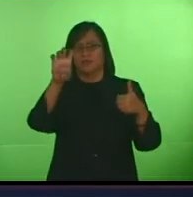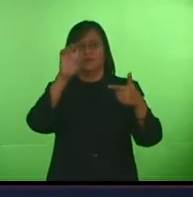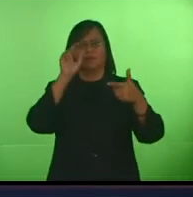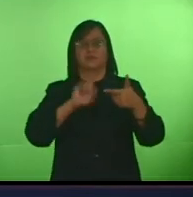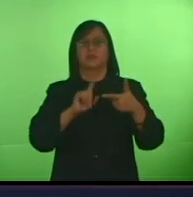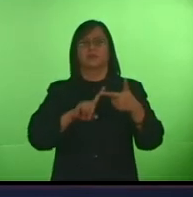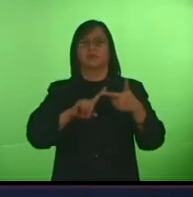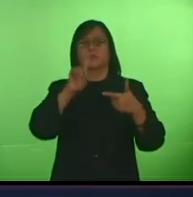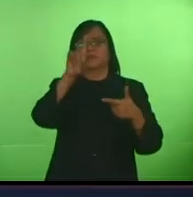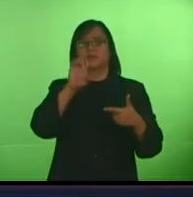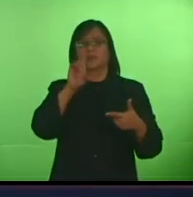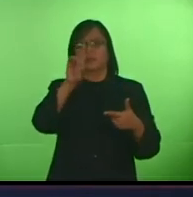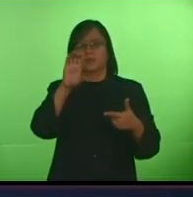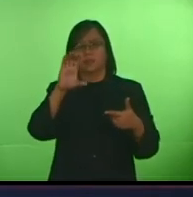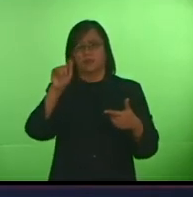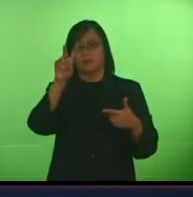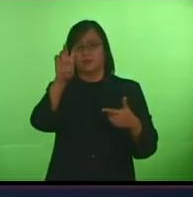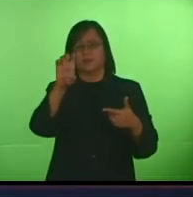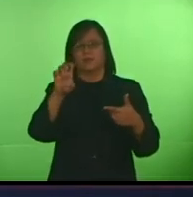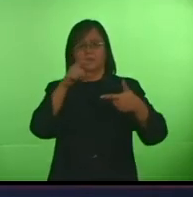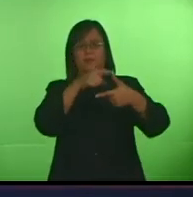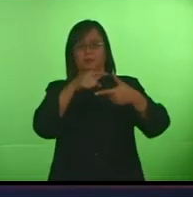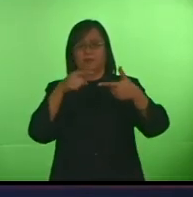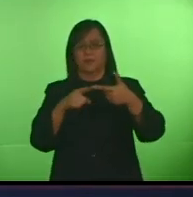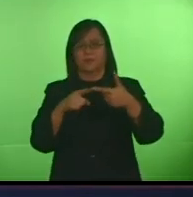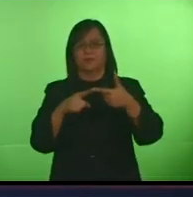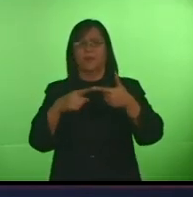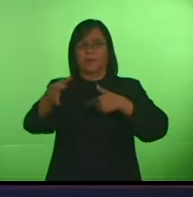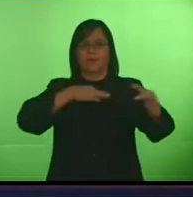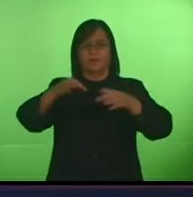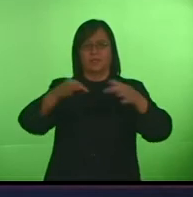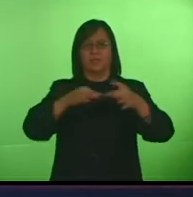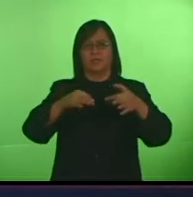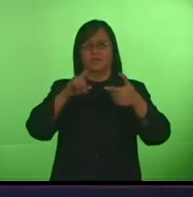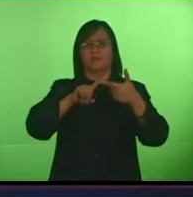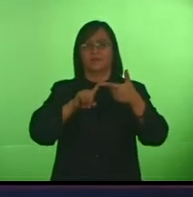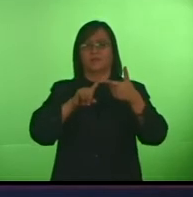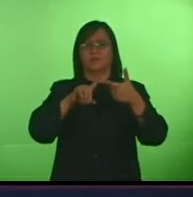deductive reasoning. Let me explain first the deductive reasoning.